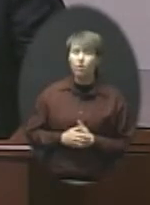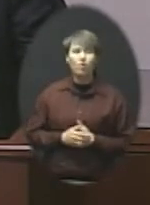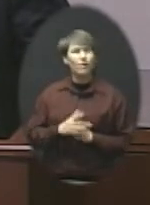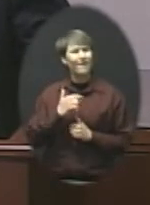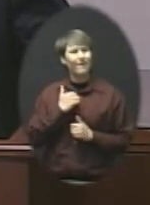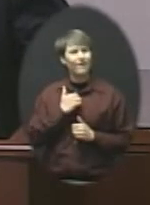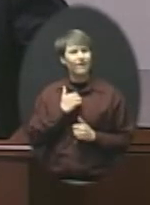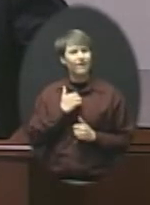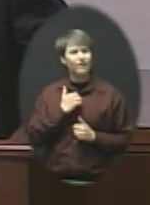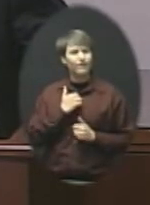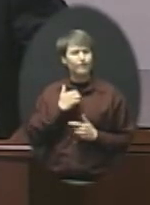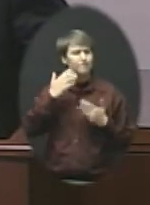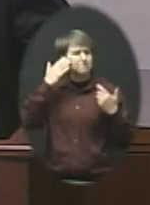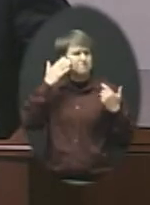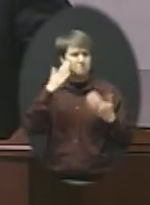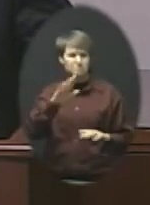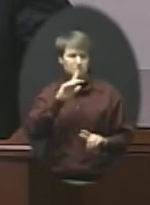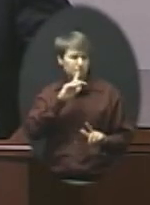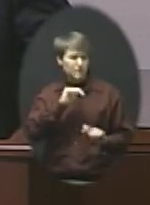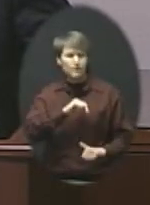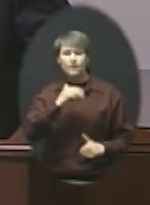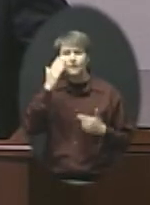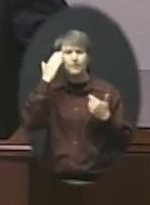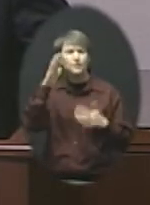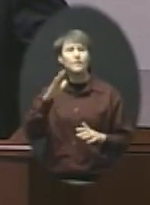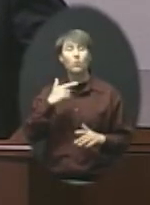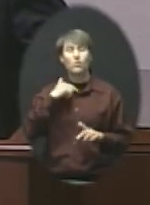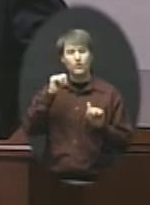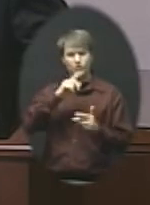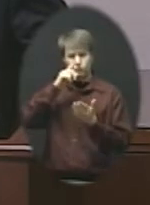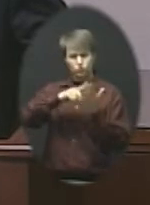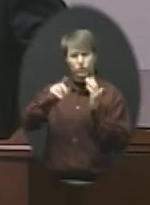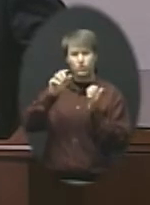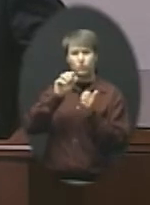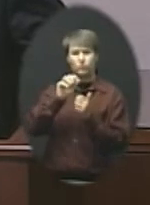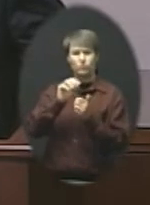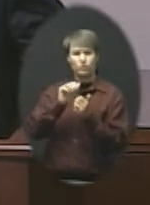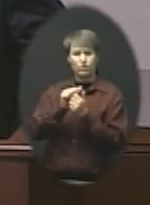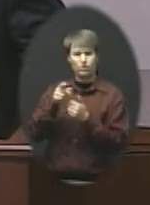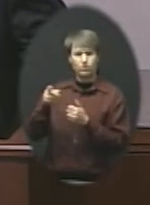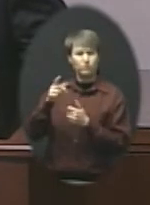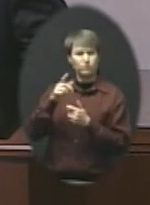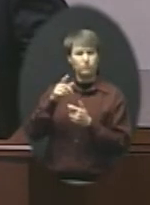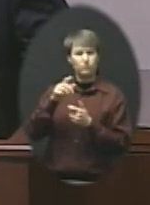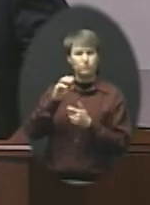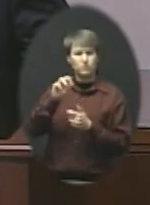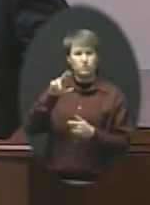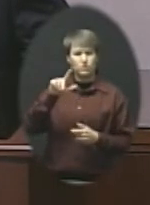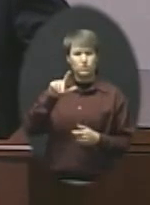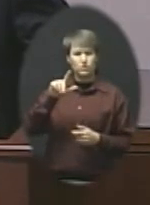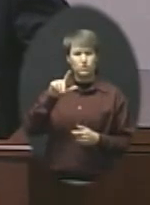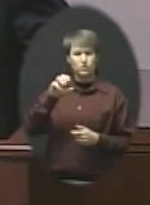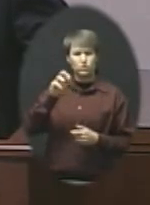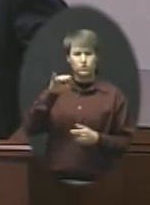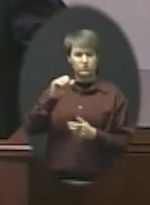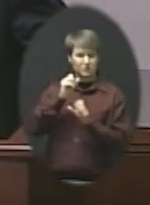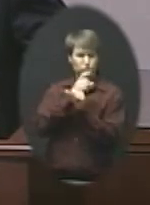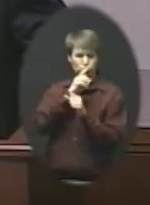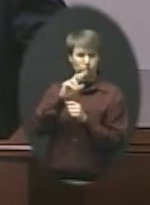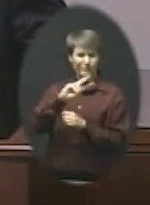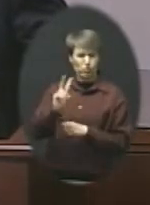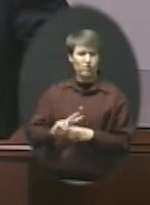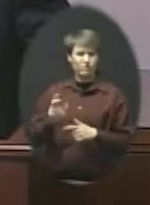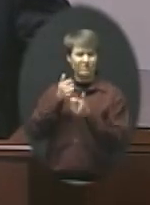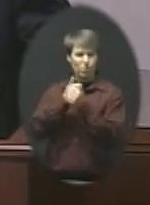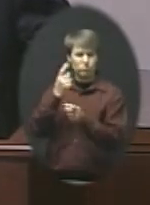I do not know the answer to that. I can check with Mr. Lillis, though, and make sure that Verizon goes to the proper channels once